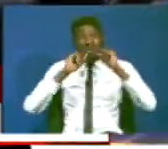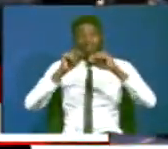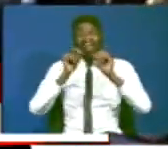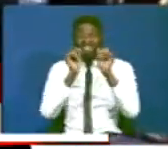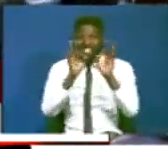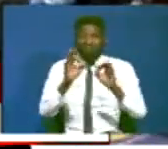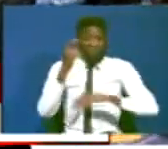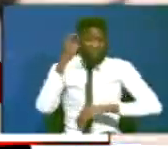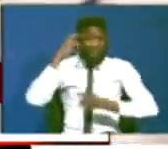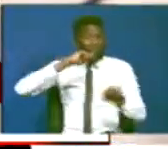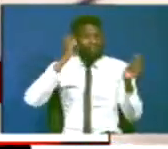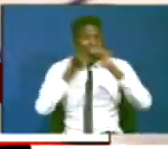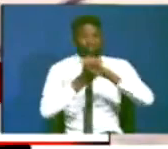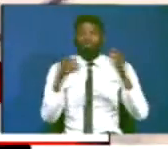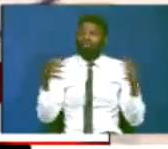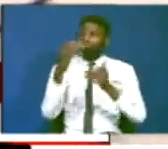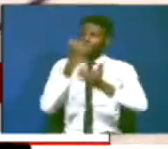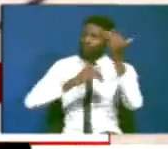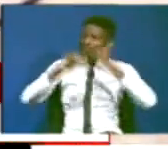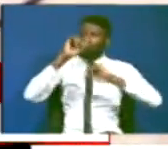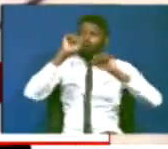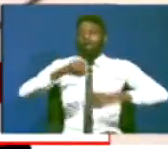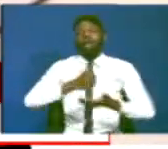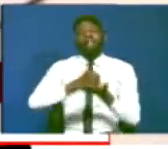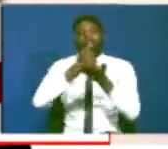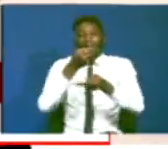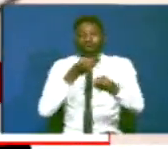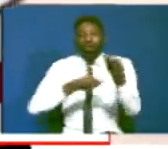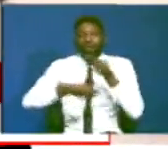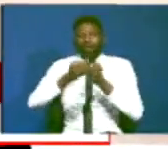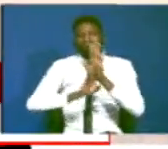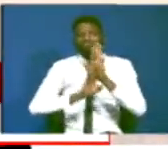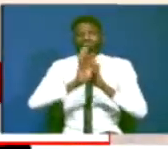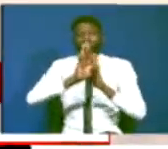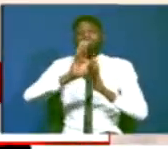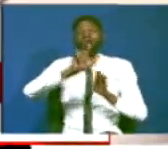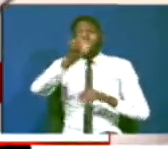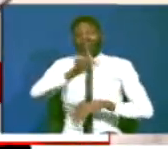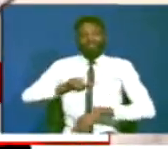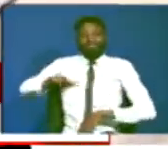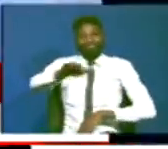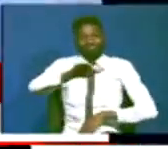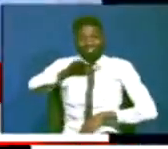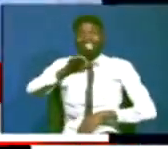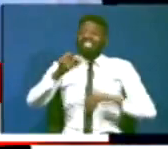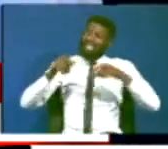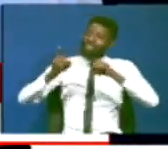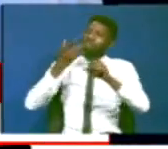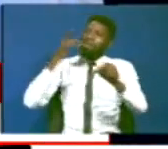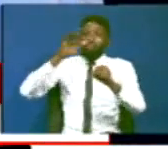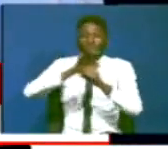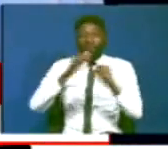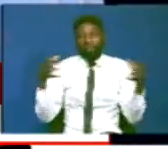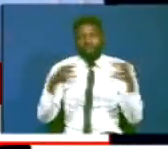actively engage in economic development in the region. The Cabinet Secretary assured the professionals Kenya Kwanza government is